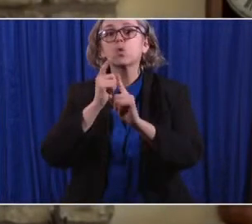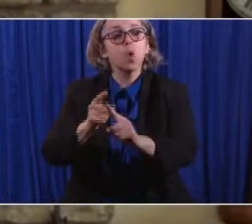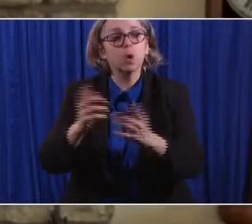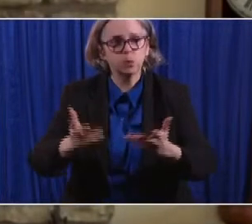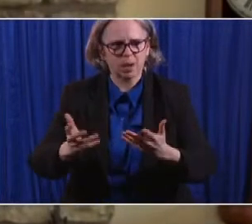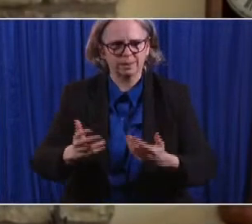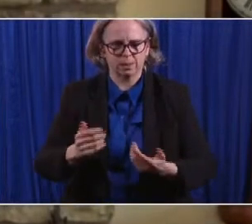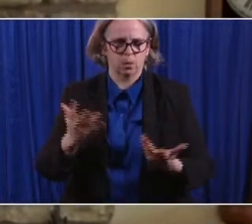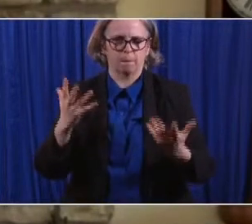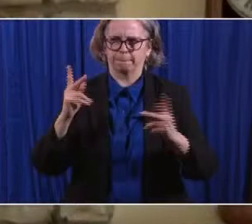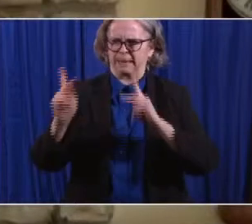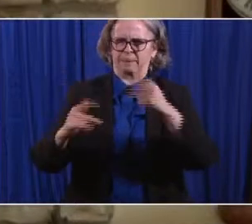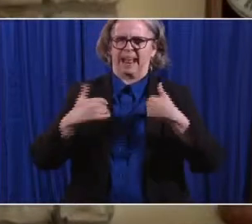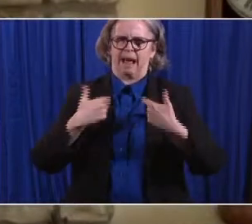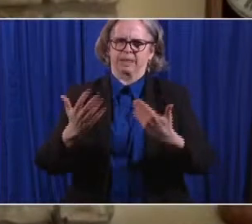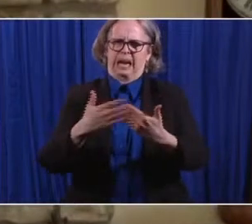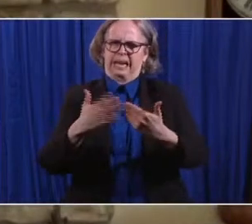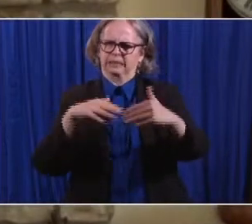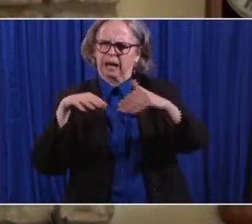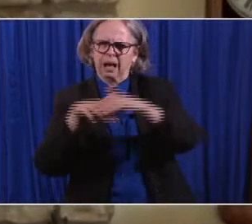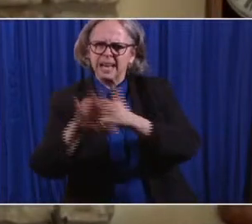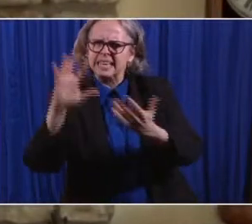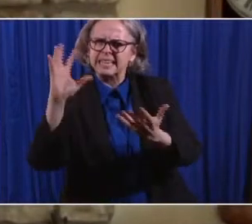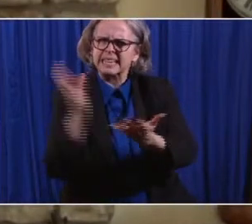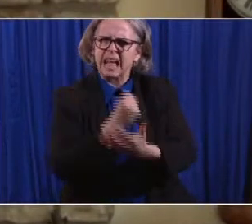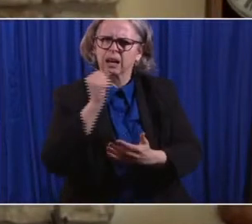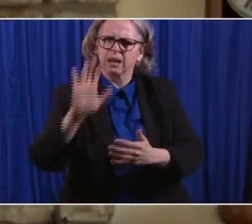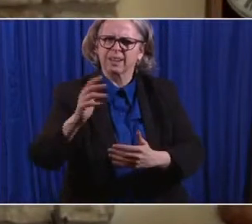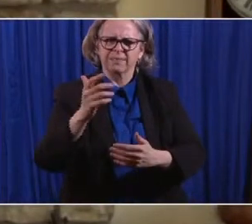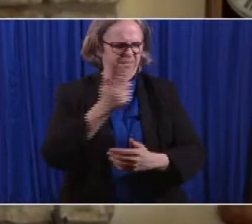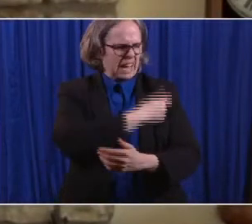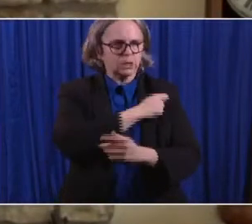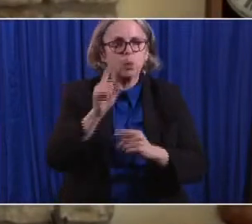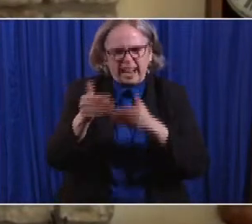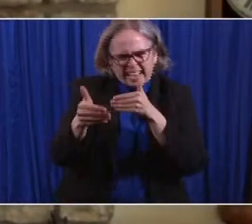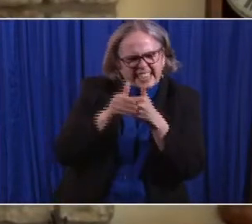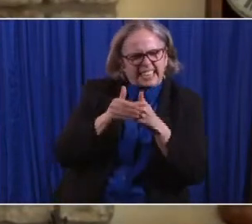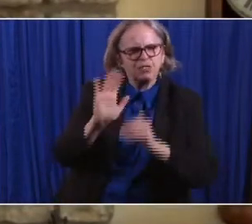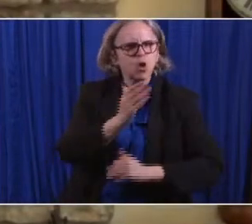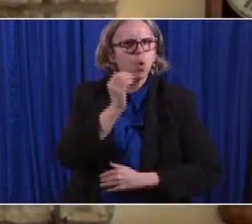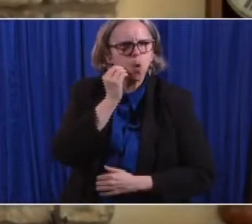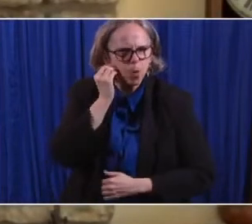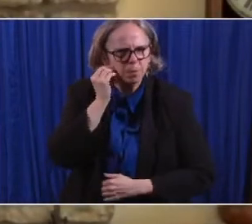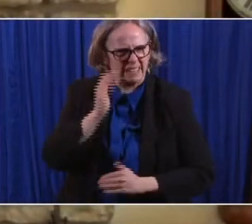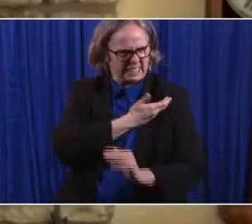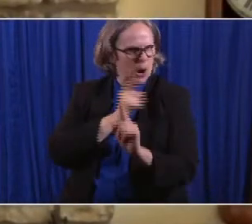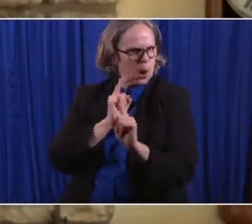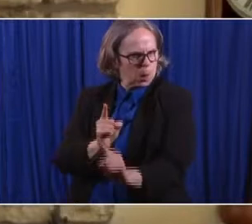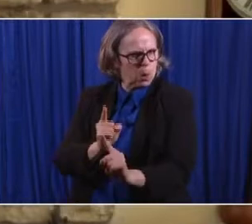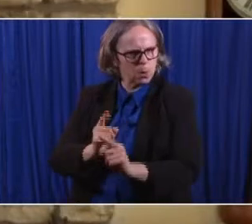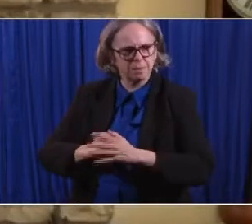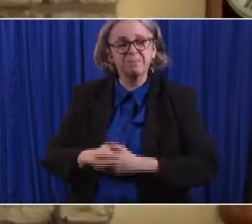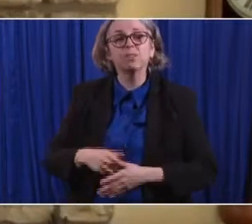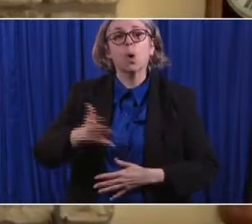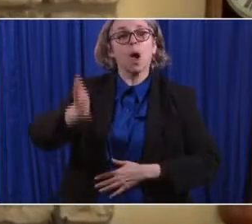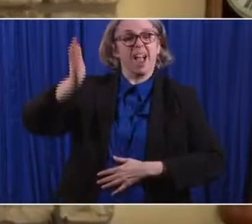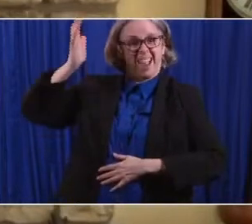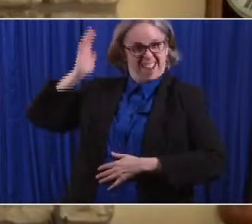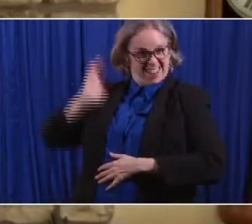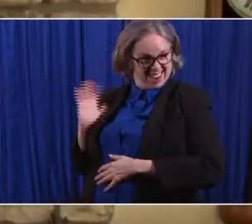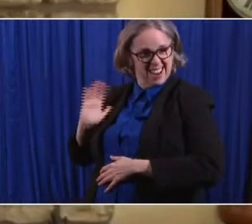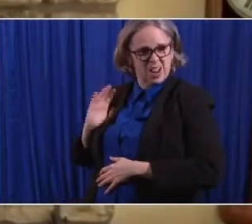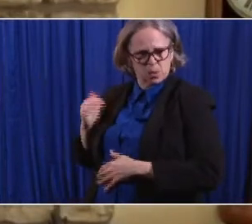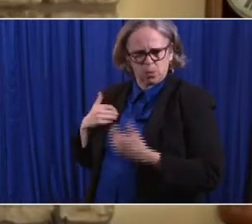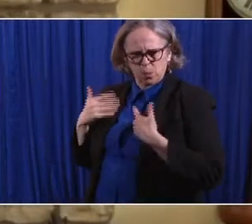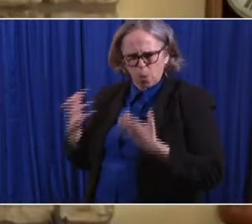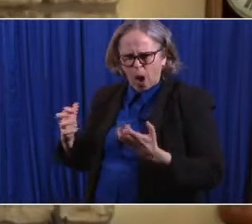be close at home, close to your home. We placed at that time vaccine in all 88 counties so that Ohioans would not have to